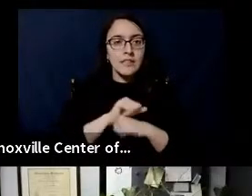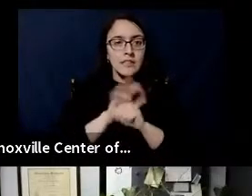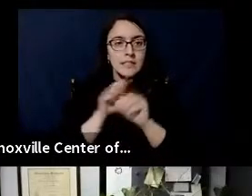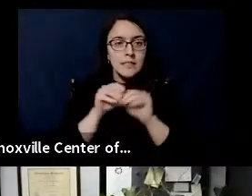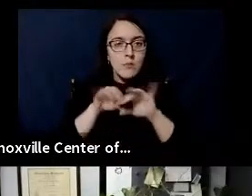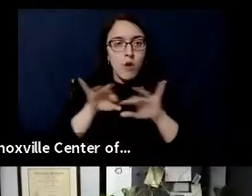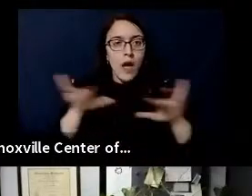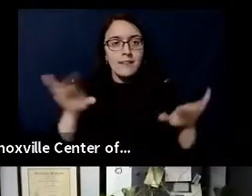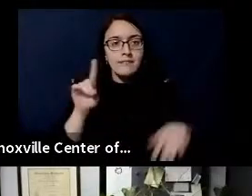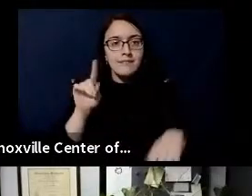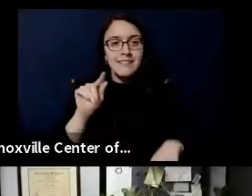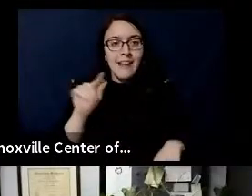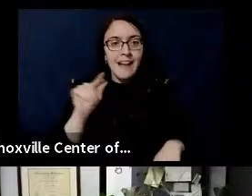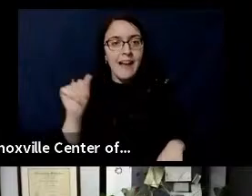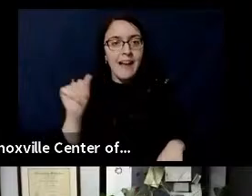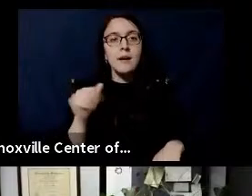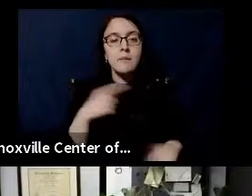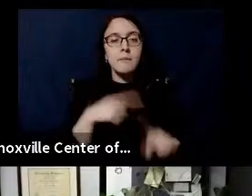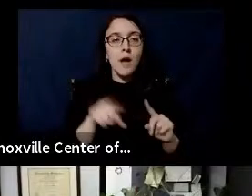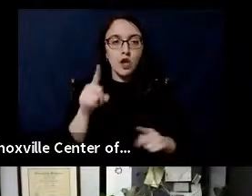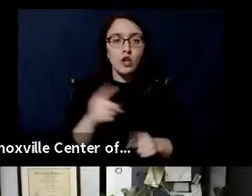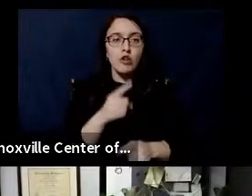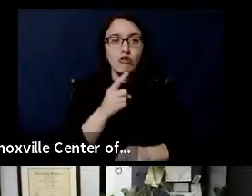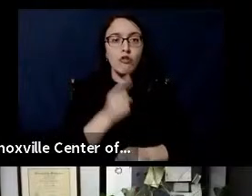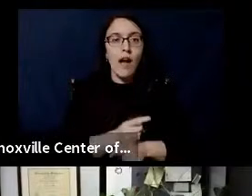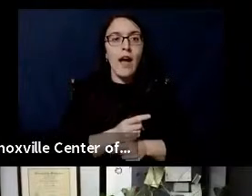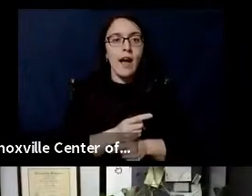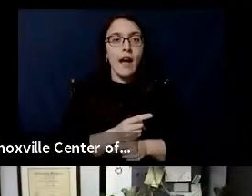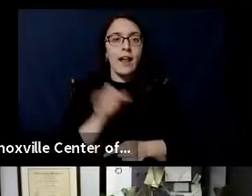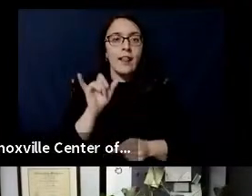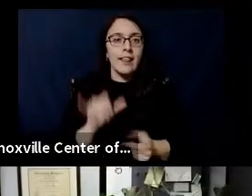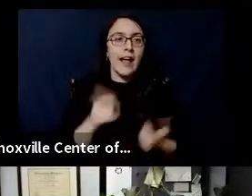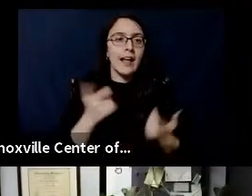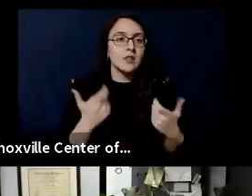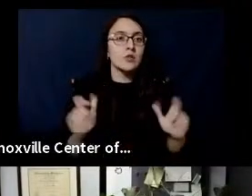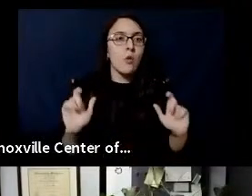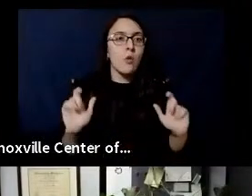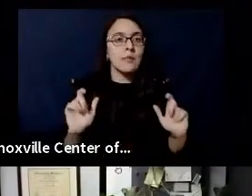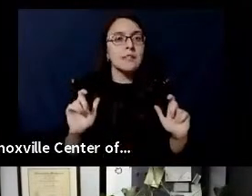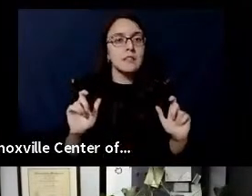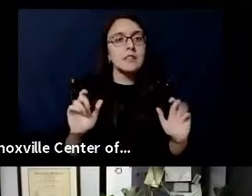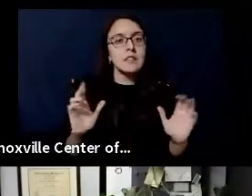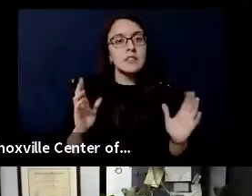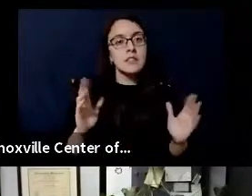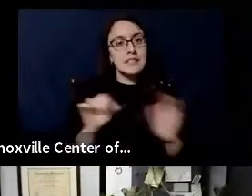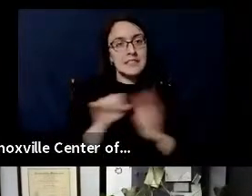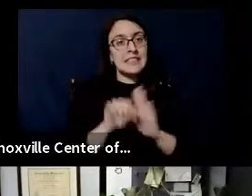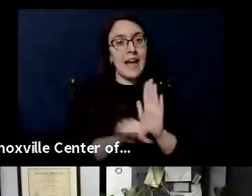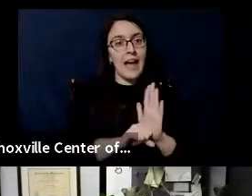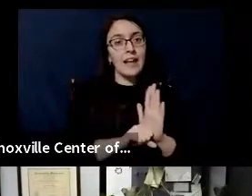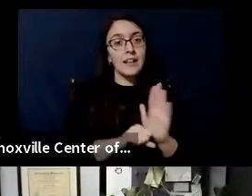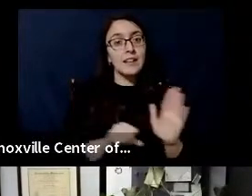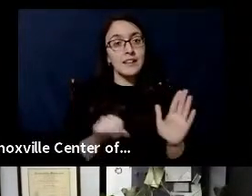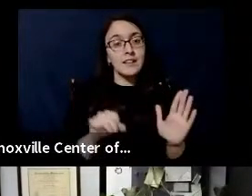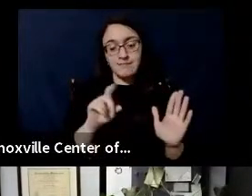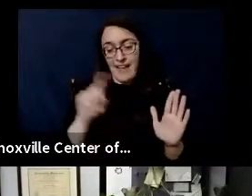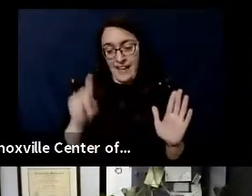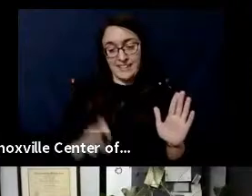yes, you're absolutely right. That, Doctor, that is an enormous state with widely varying climates.